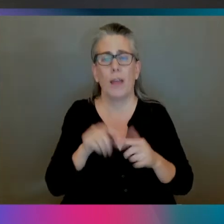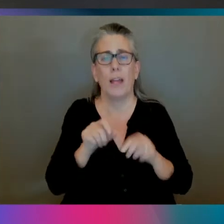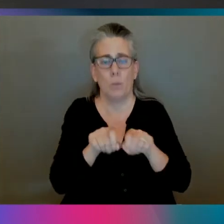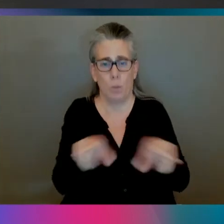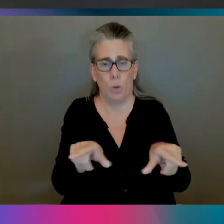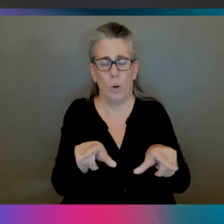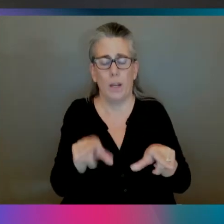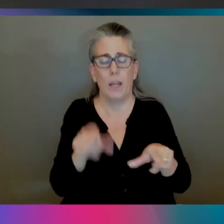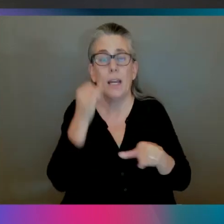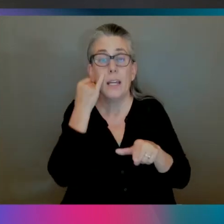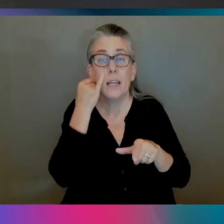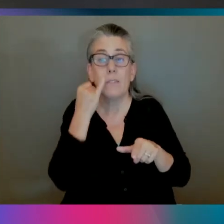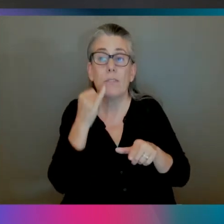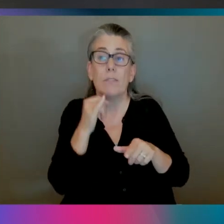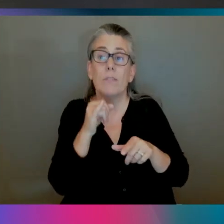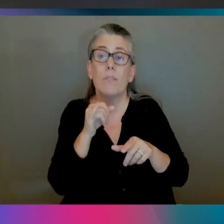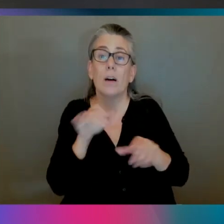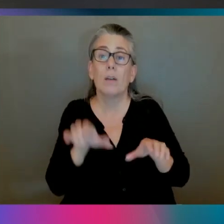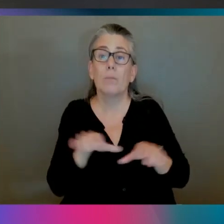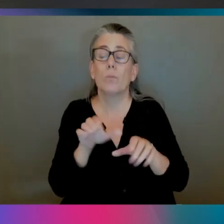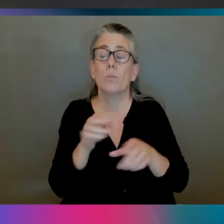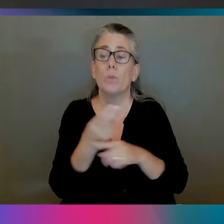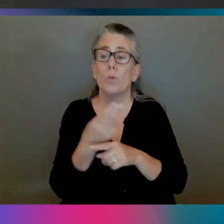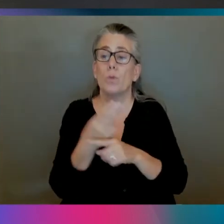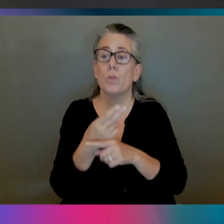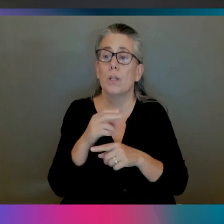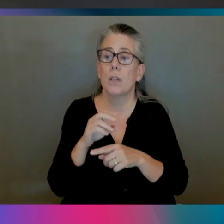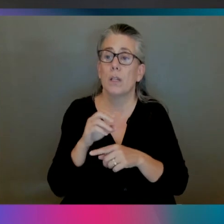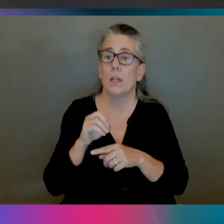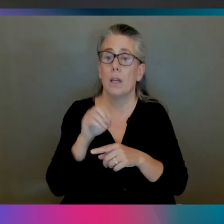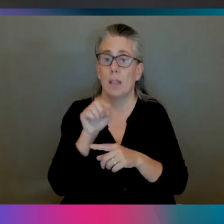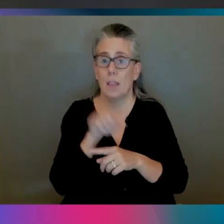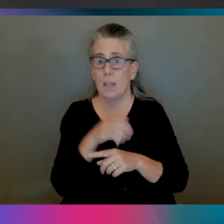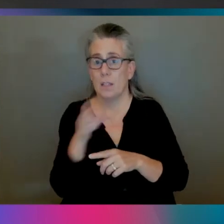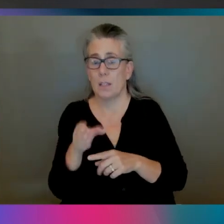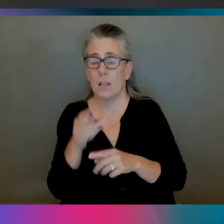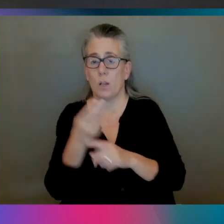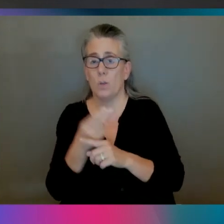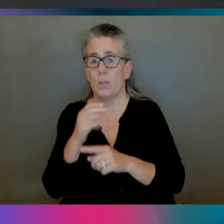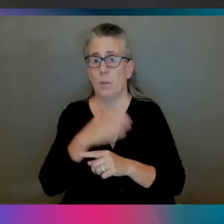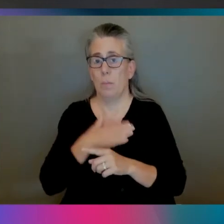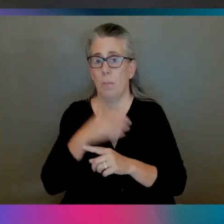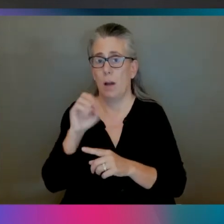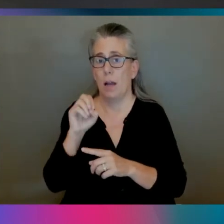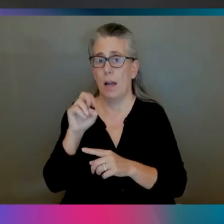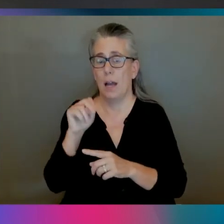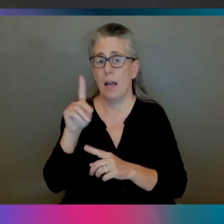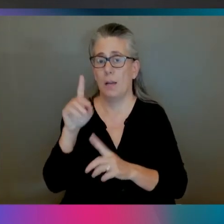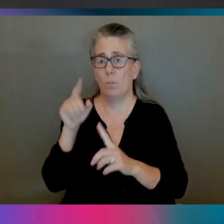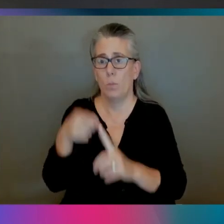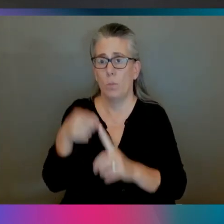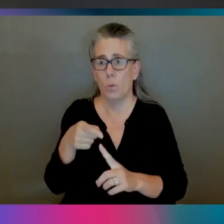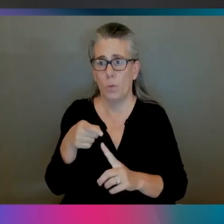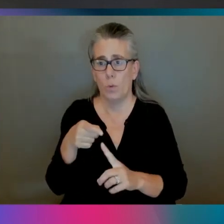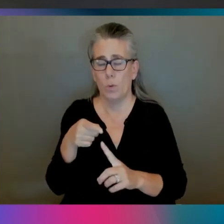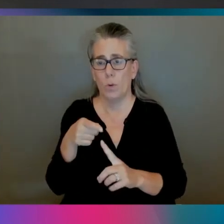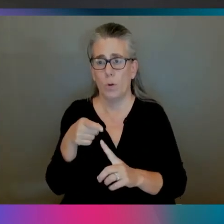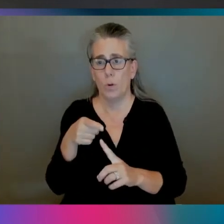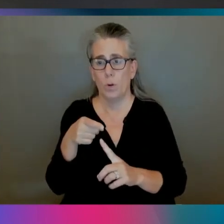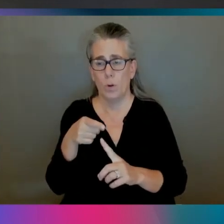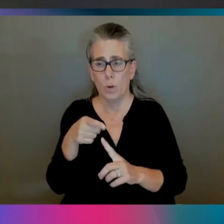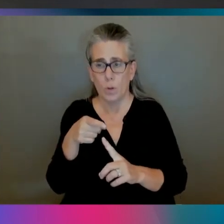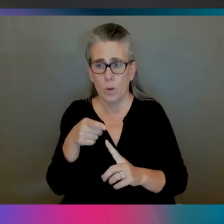would be hitting this endpoint. So I would take it, and as long as I have an access key and a secret, just like any of our other APIs and things like